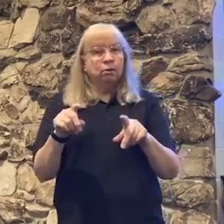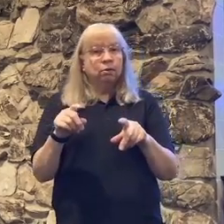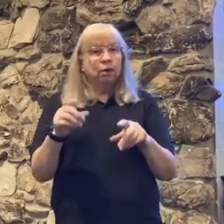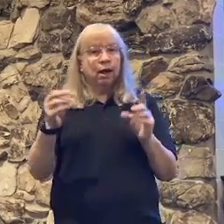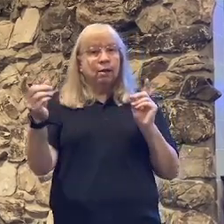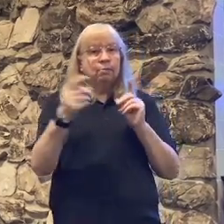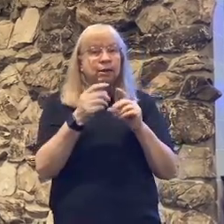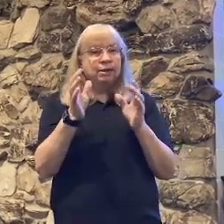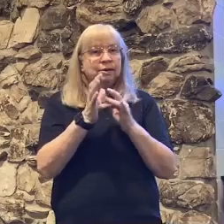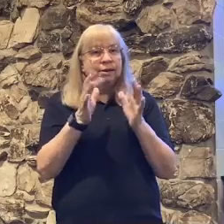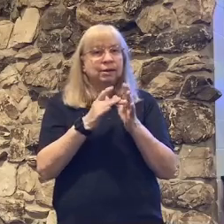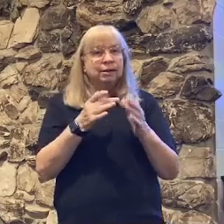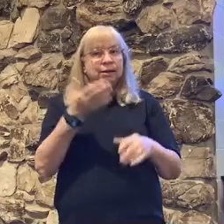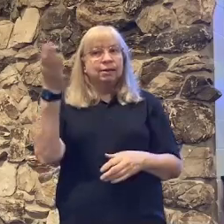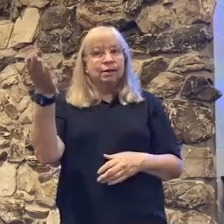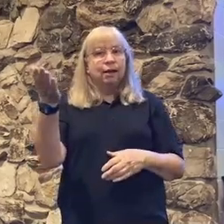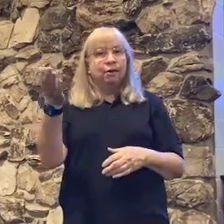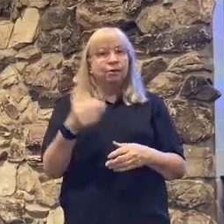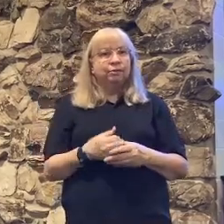Jesus is there.